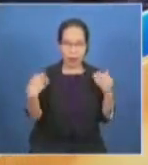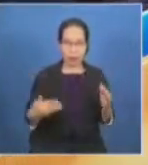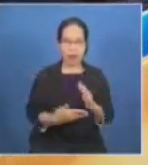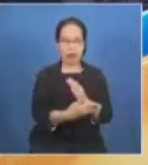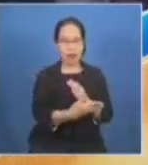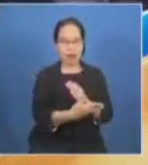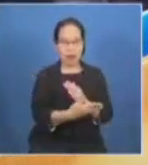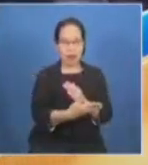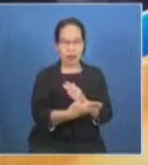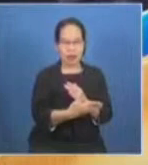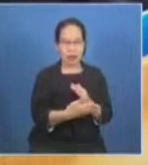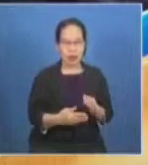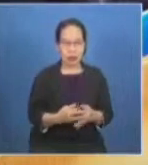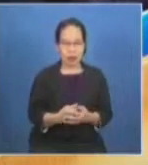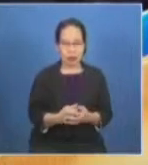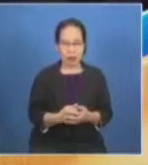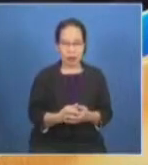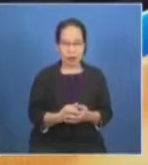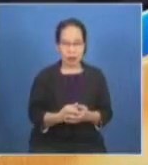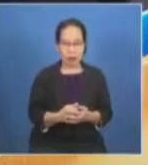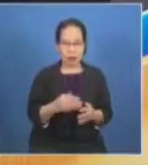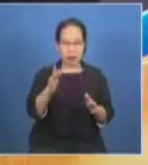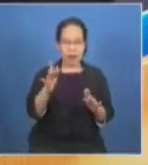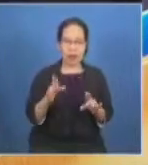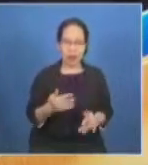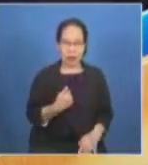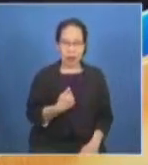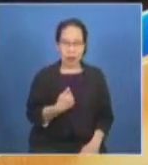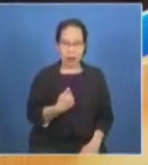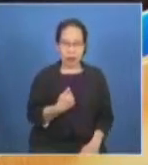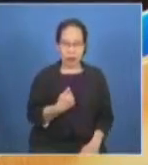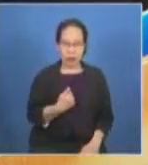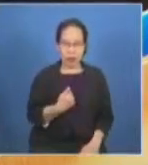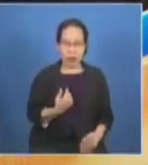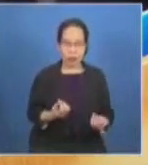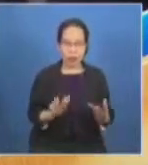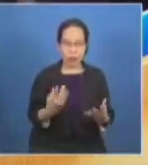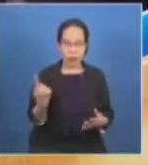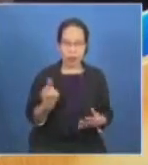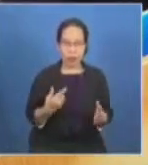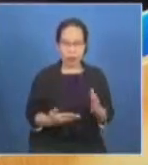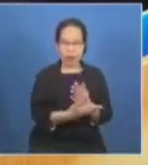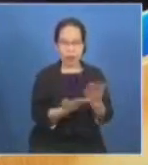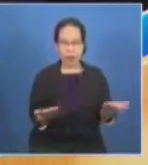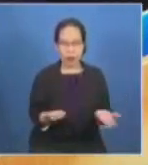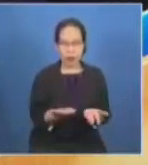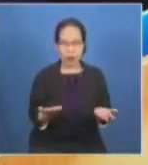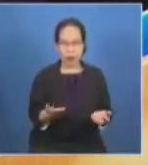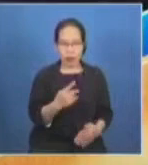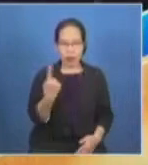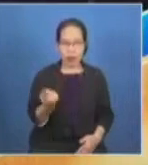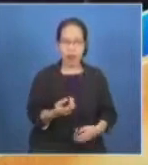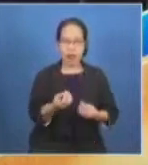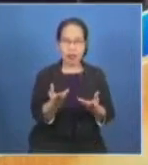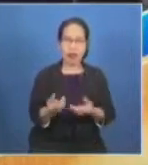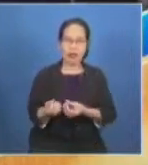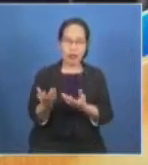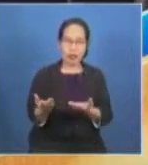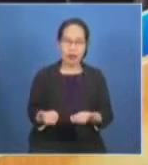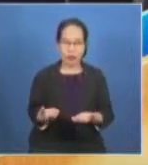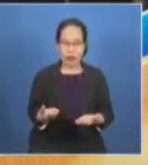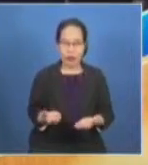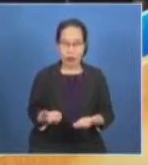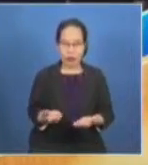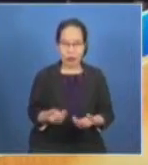Because that's what we do if some passing here. I also have pity because many